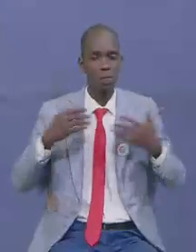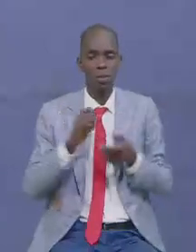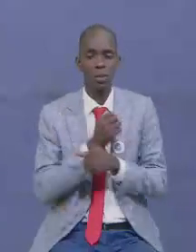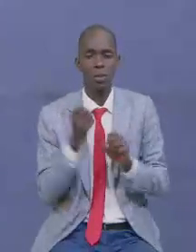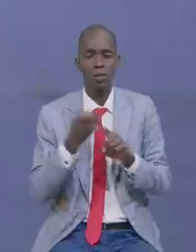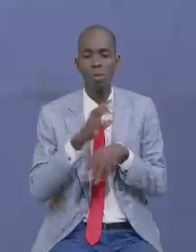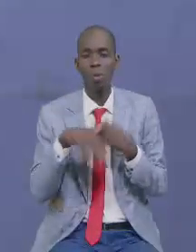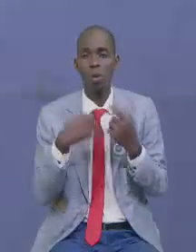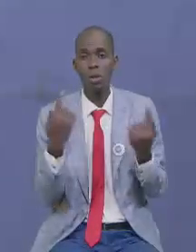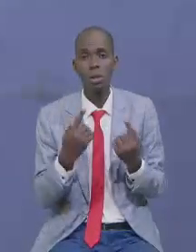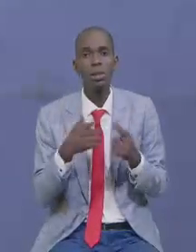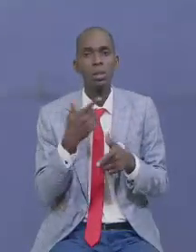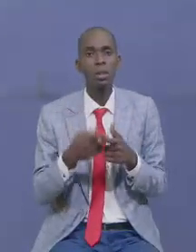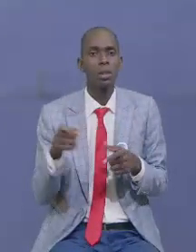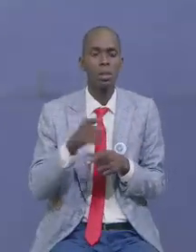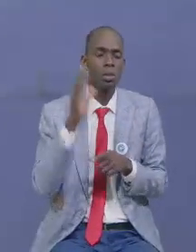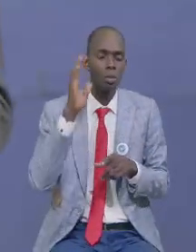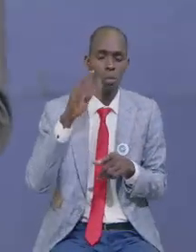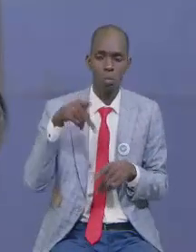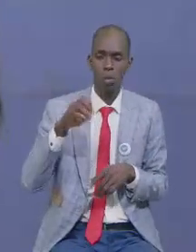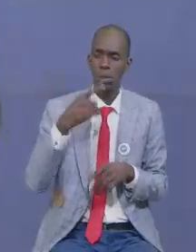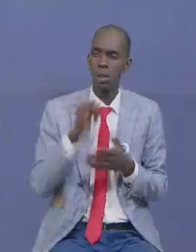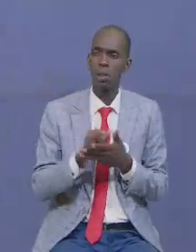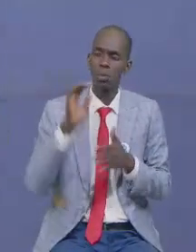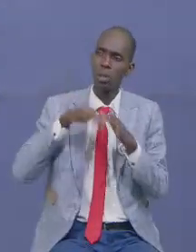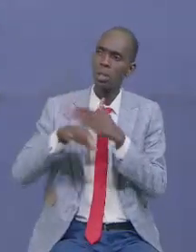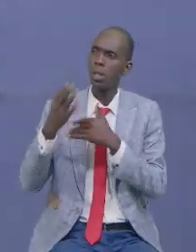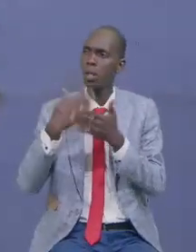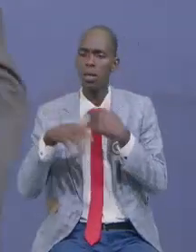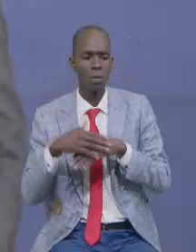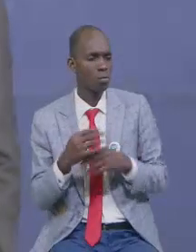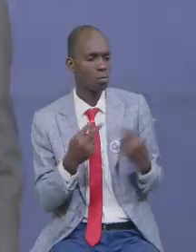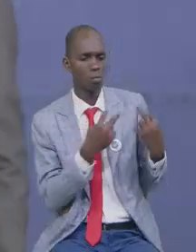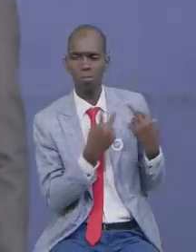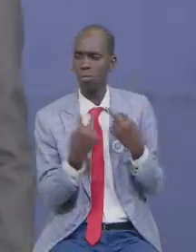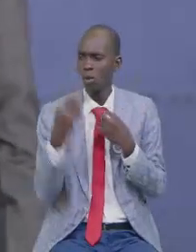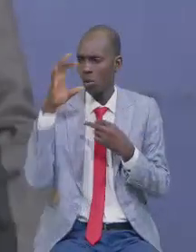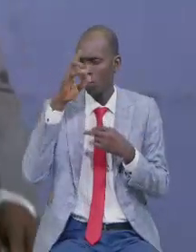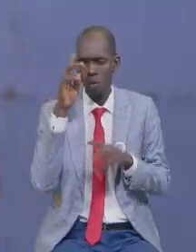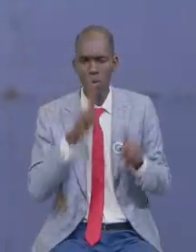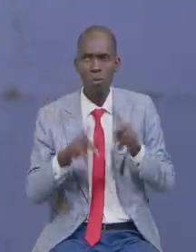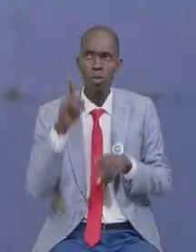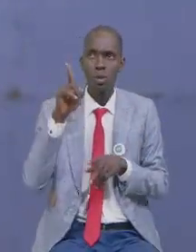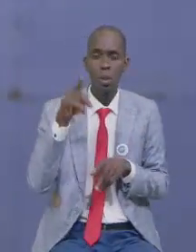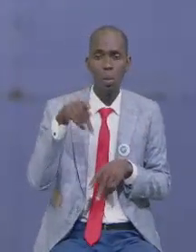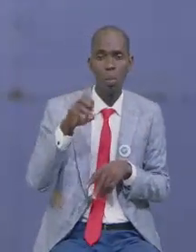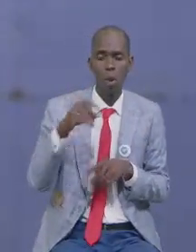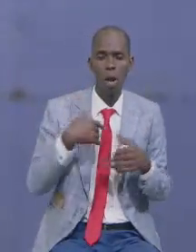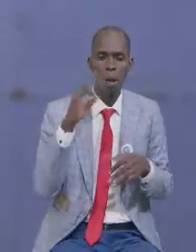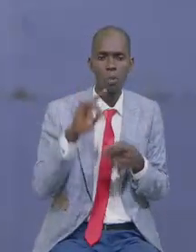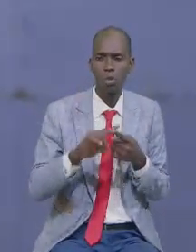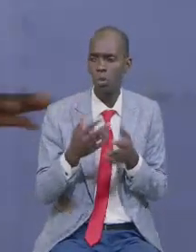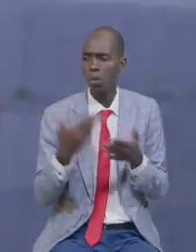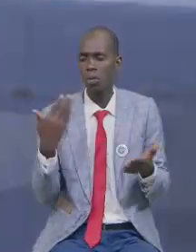to heaven. He will look around, where are the people I ministered to? And then he will not find anyone he would have